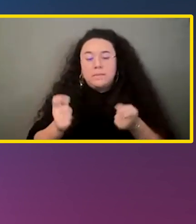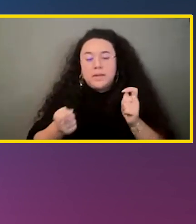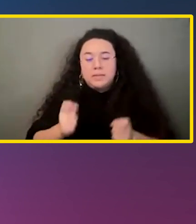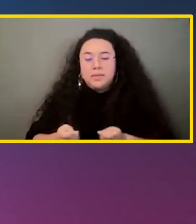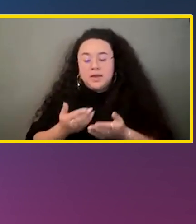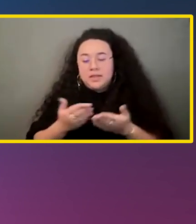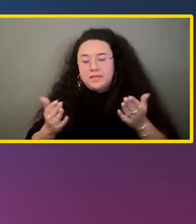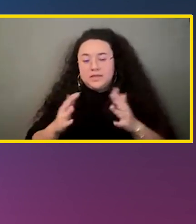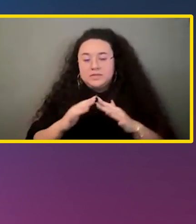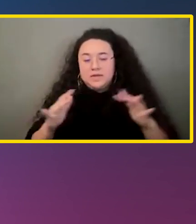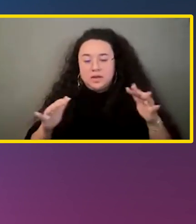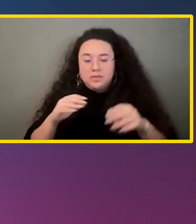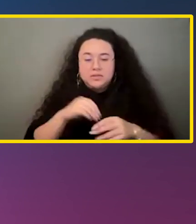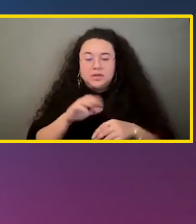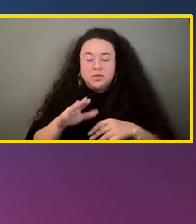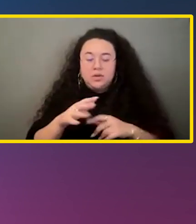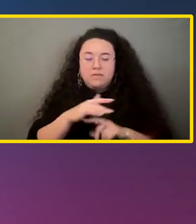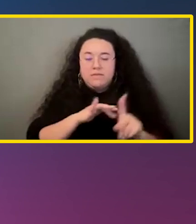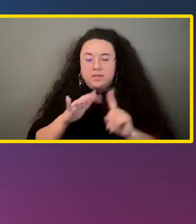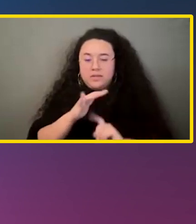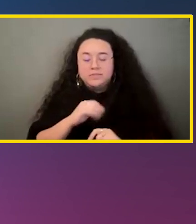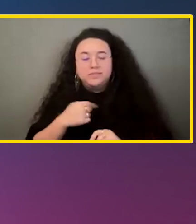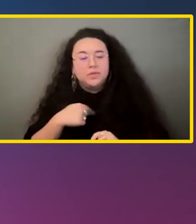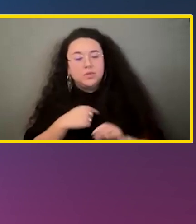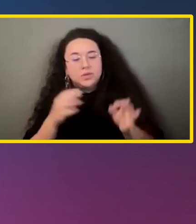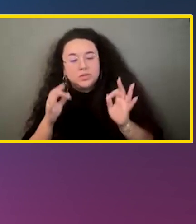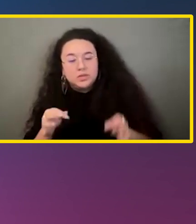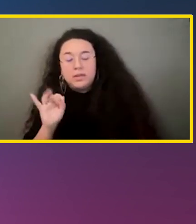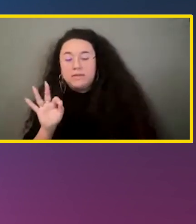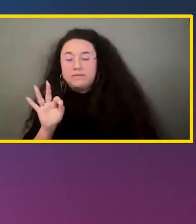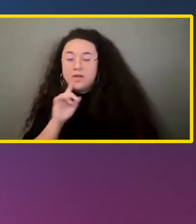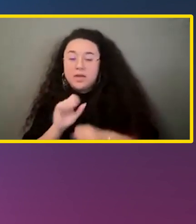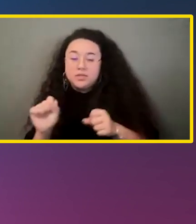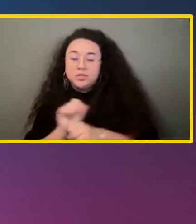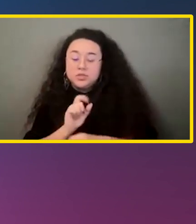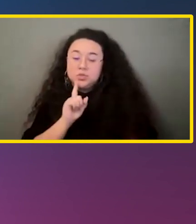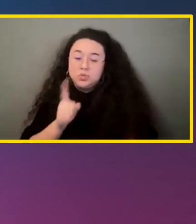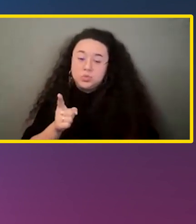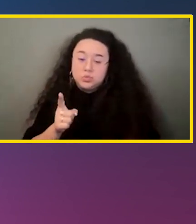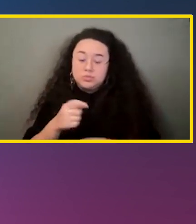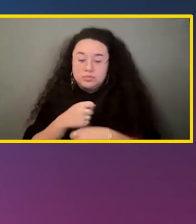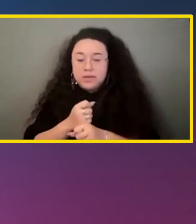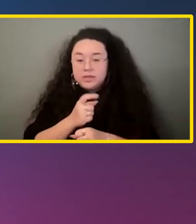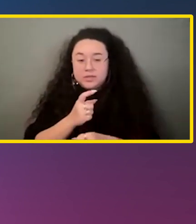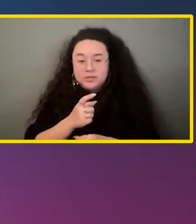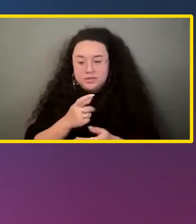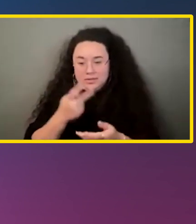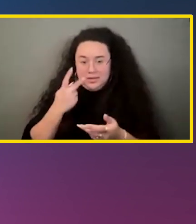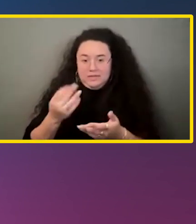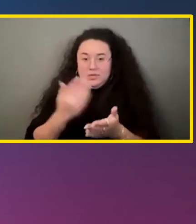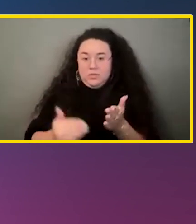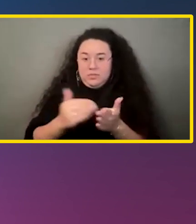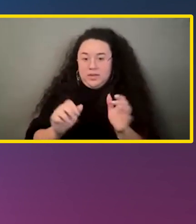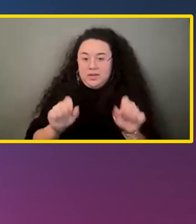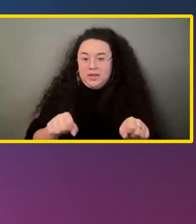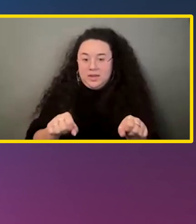variables in the environment? Then we've determined if it is actually true by making sure that seeing if it's repeatable.